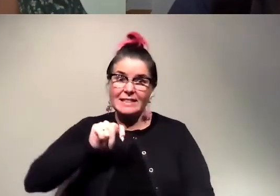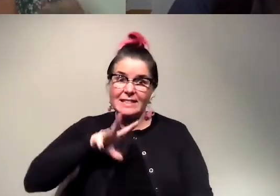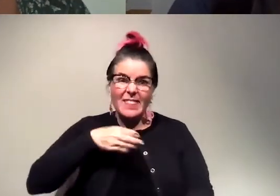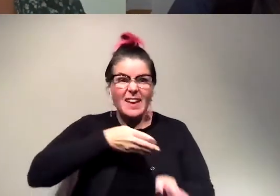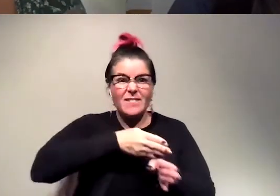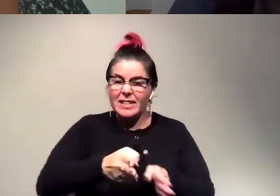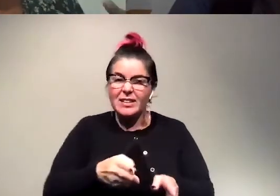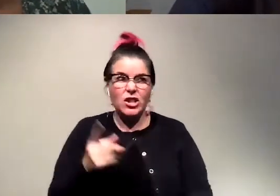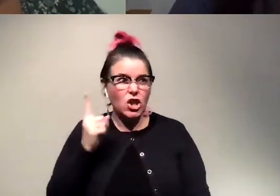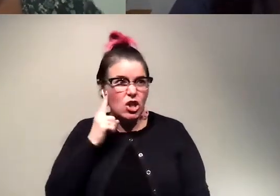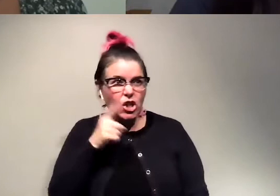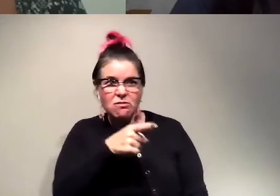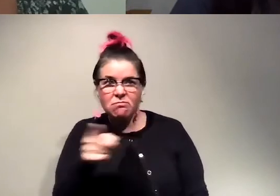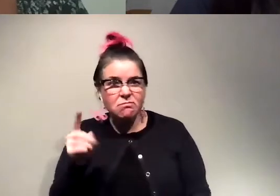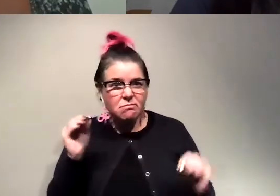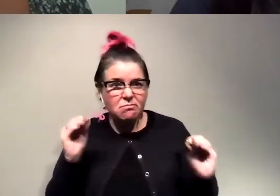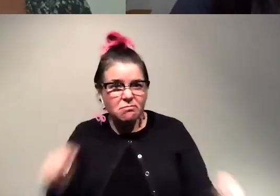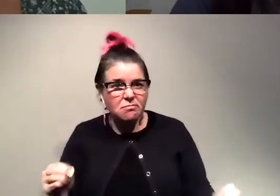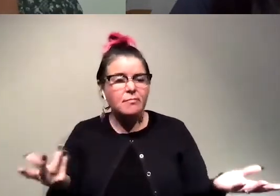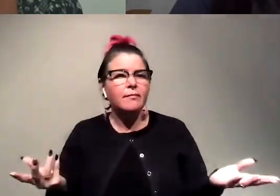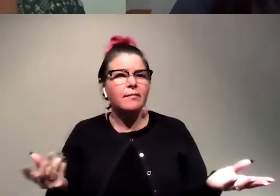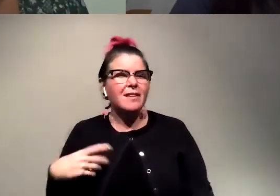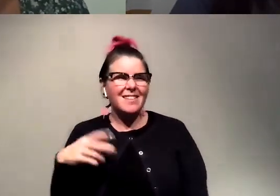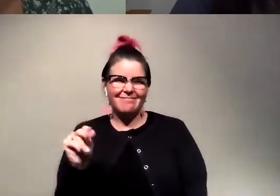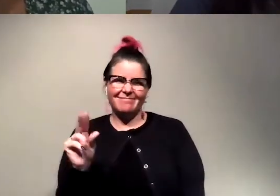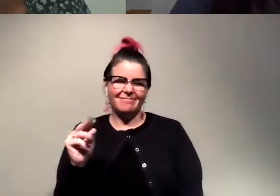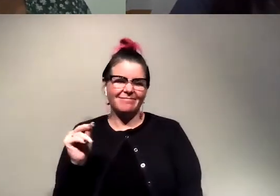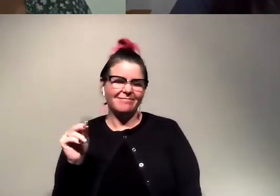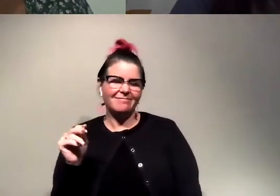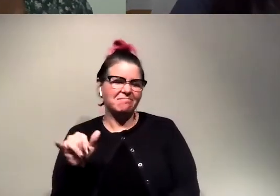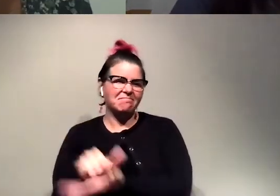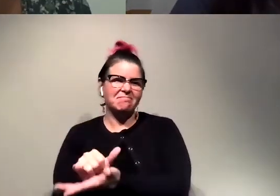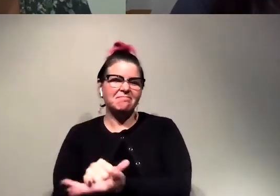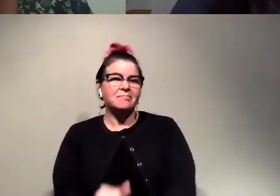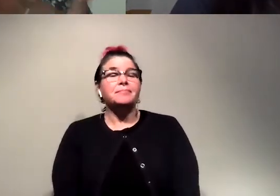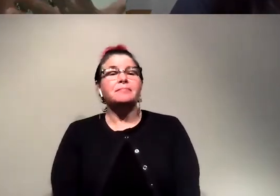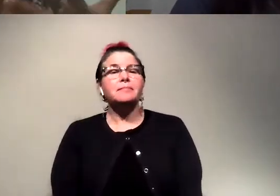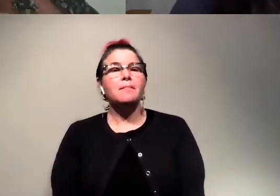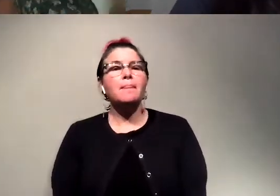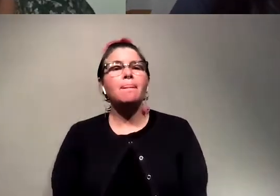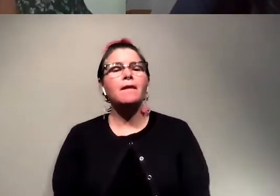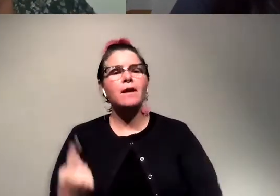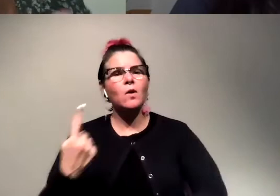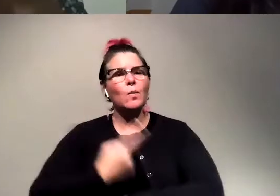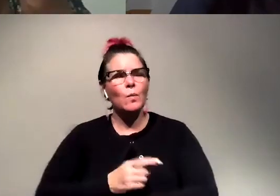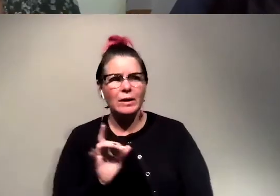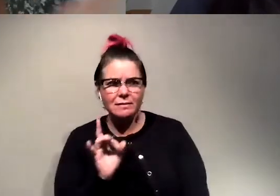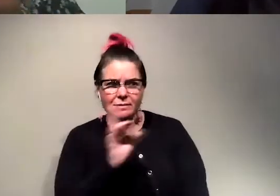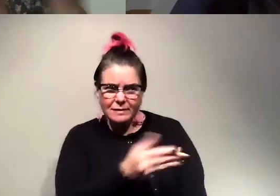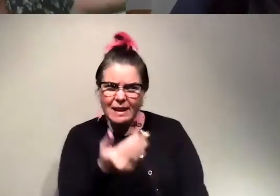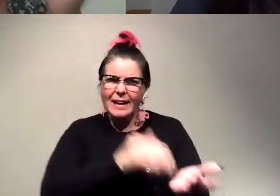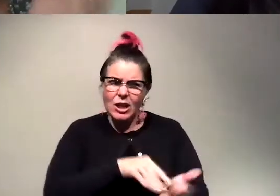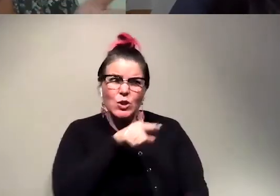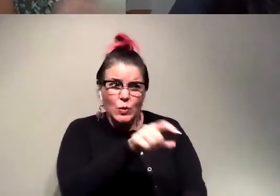heard of them in that field ever before. So I was like, nah. And then one day he said to me again, you can